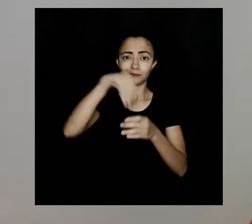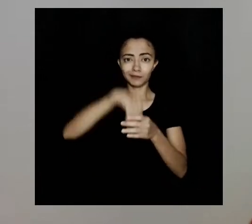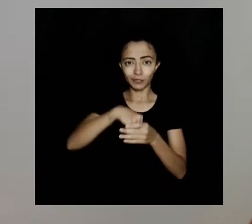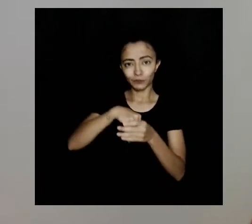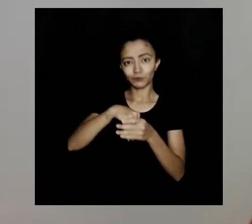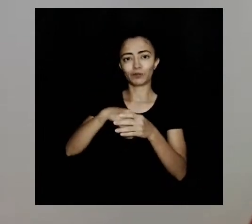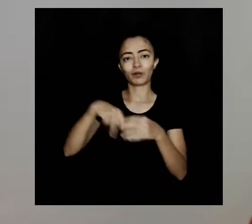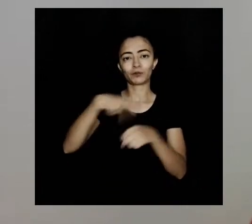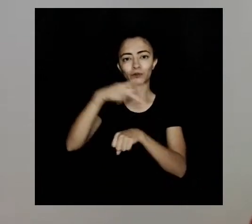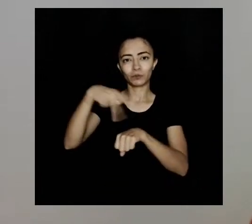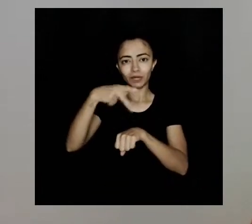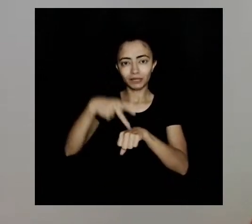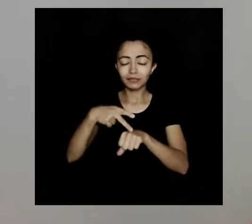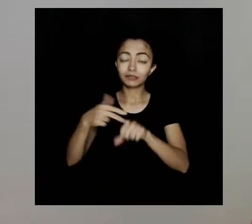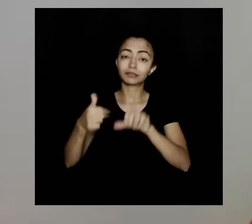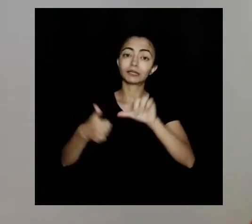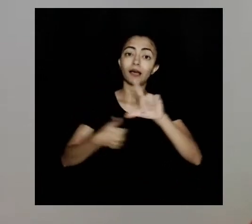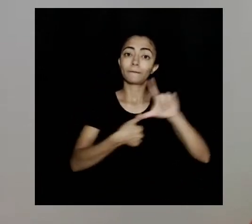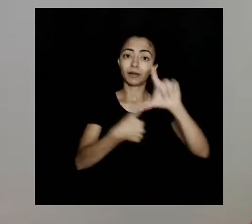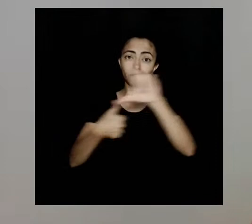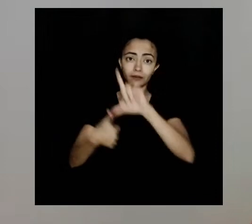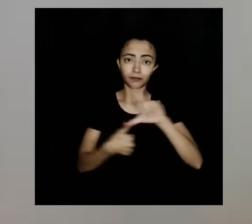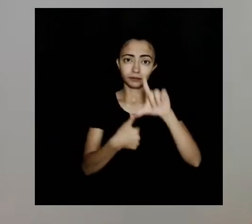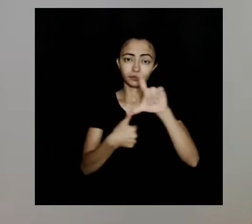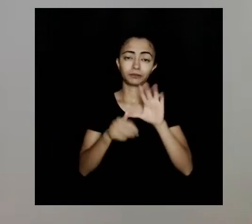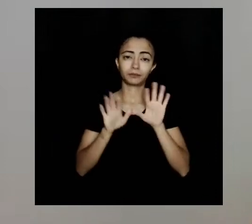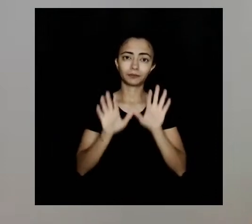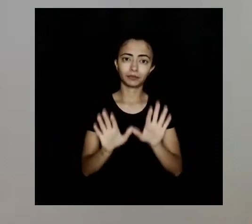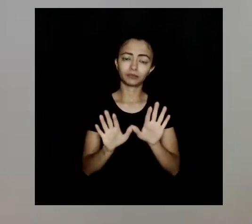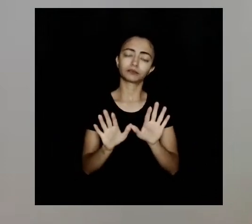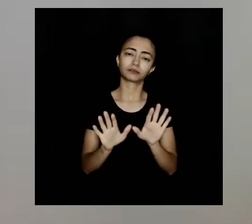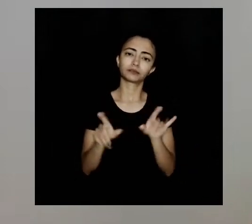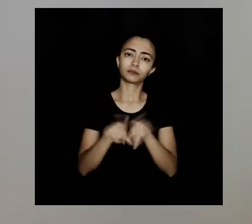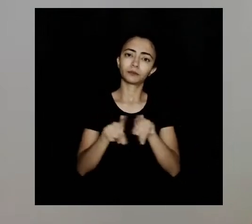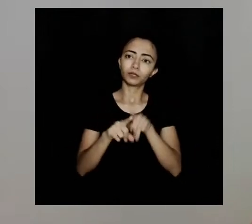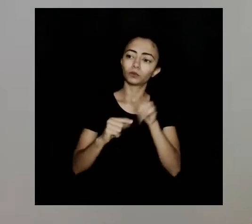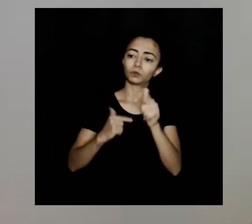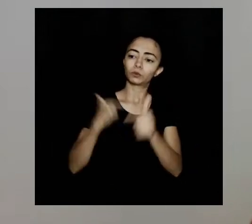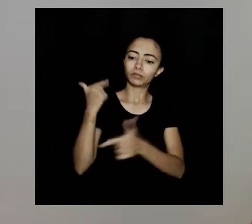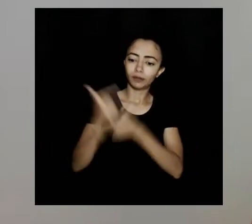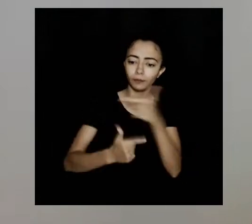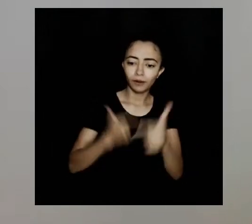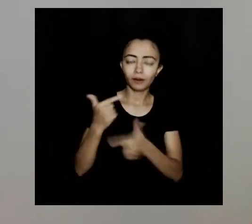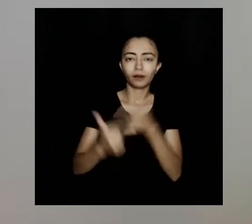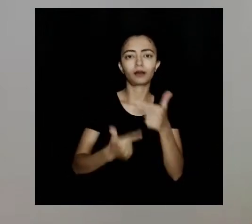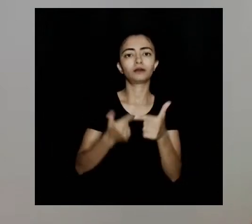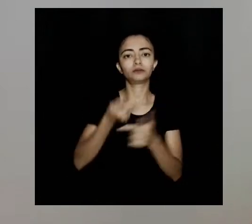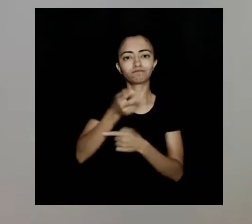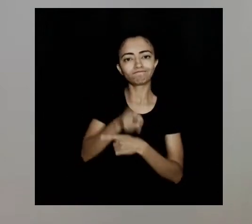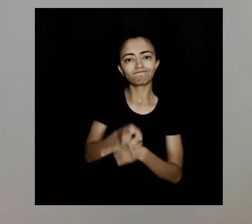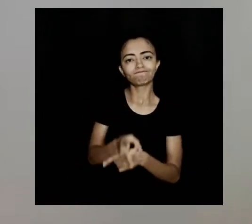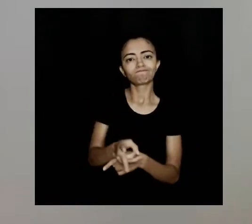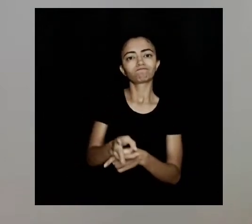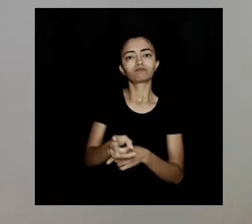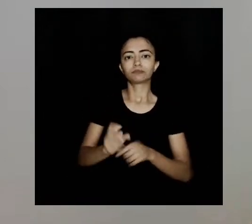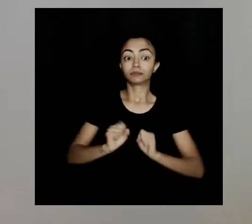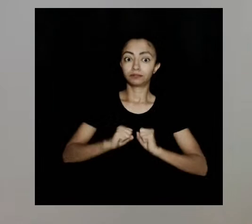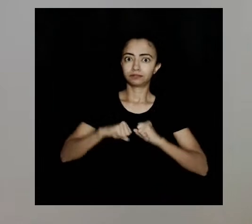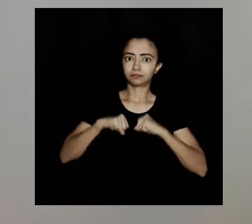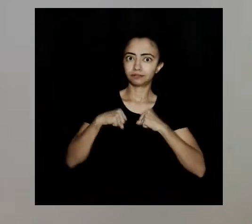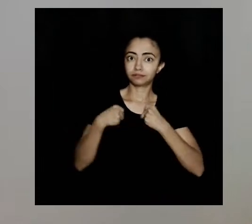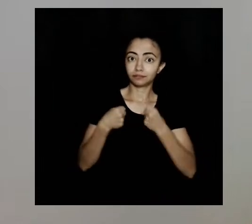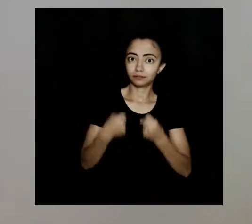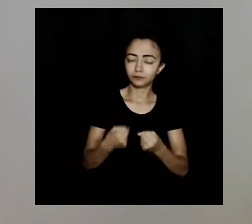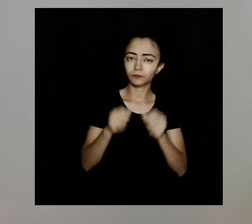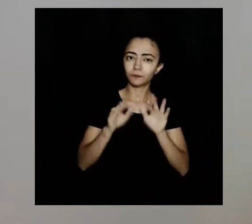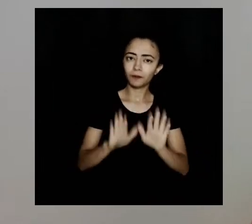We will be present in all the countries of South America, running a very strong program,